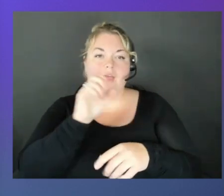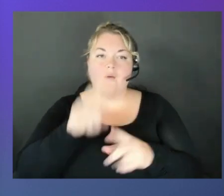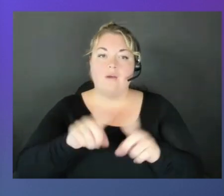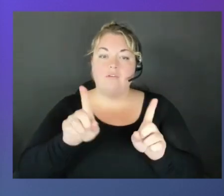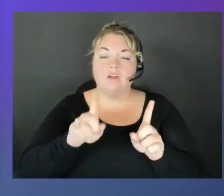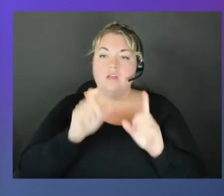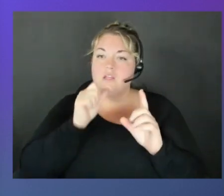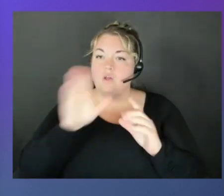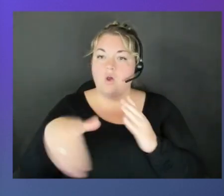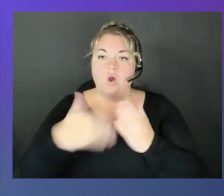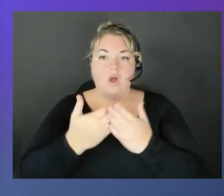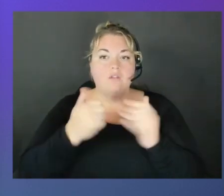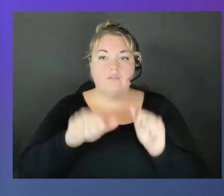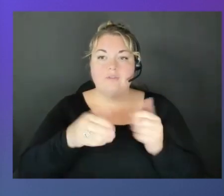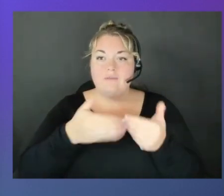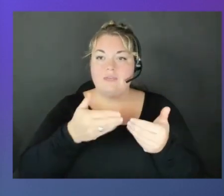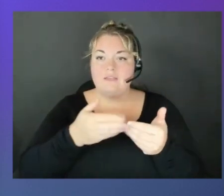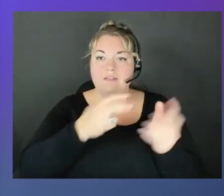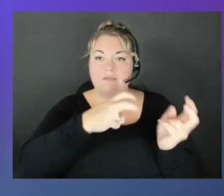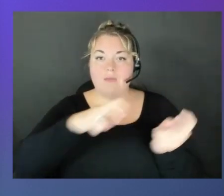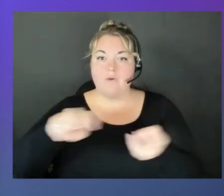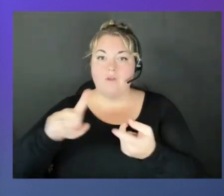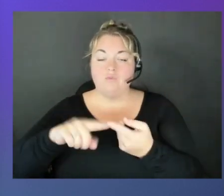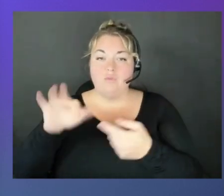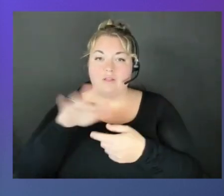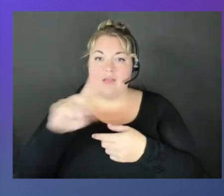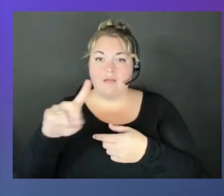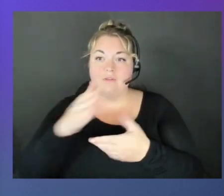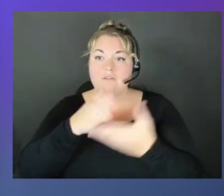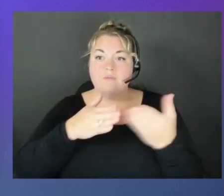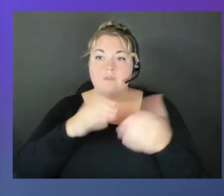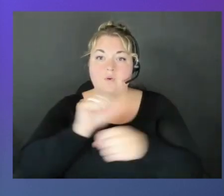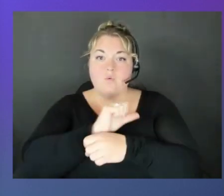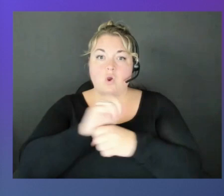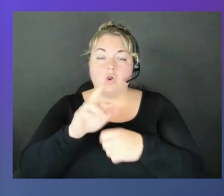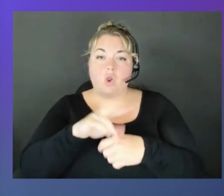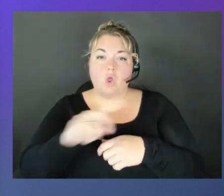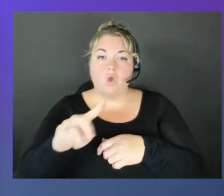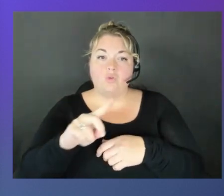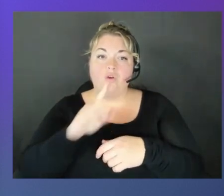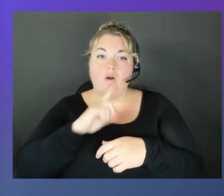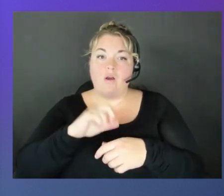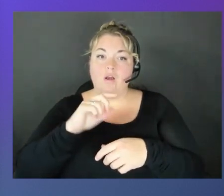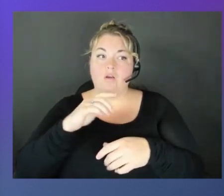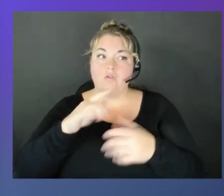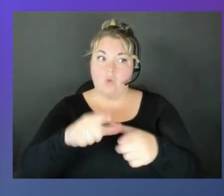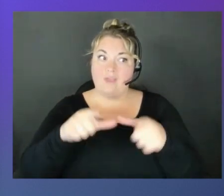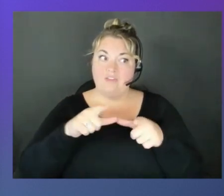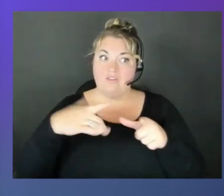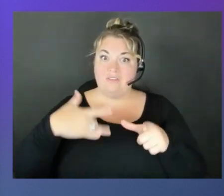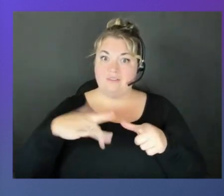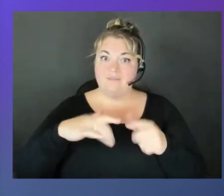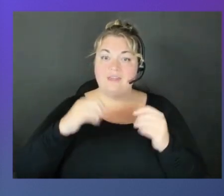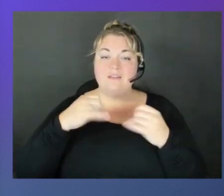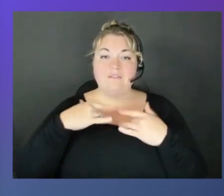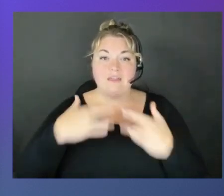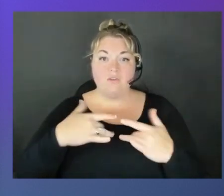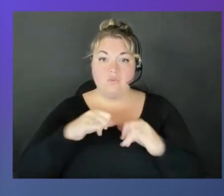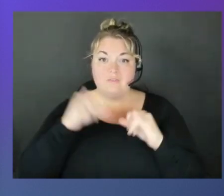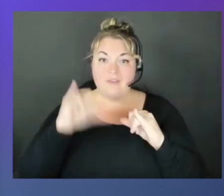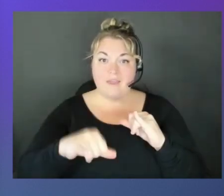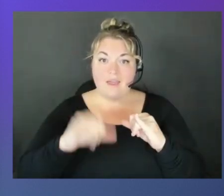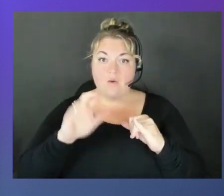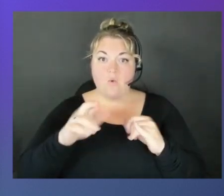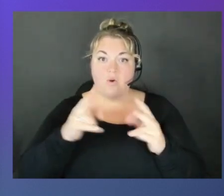easily migrated to the cloud. You know, some of the workloads are location sensitive, that they tend to stay at or remain very close to their